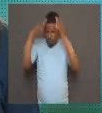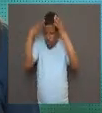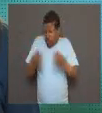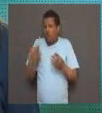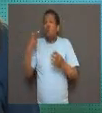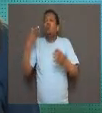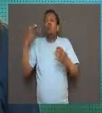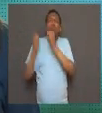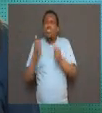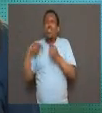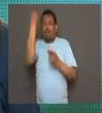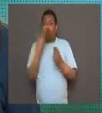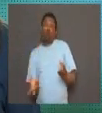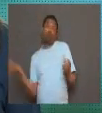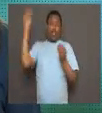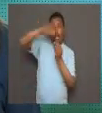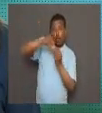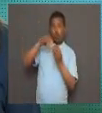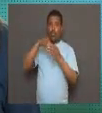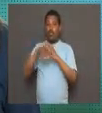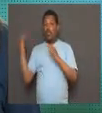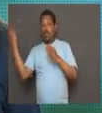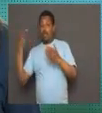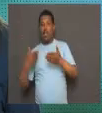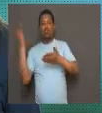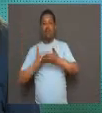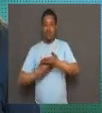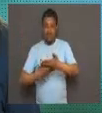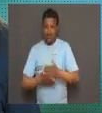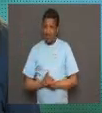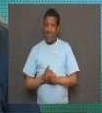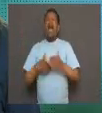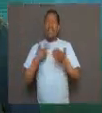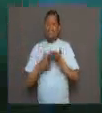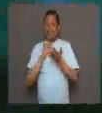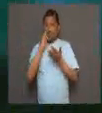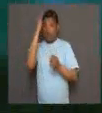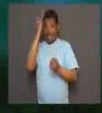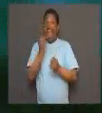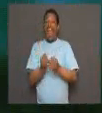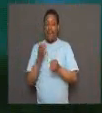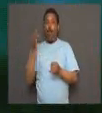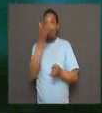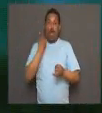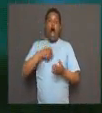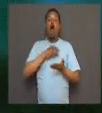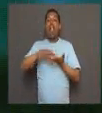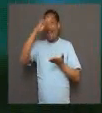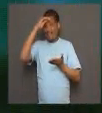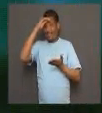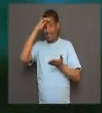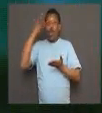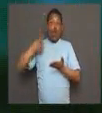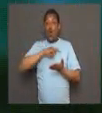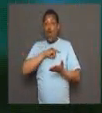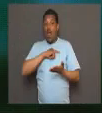easy to decide which features to include in a sketch map. This is the end of